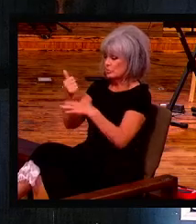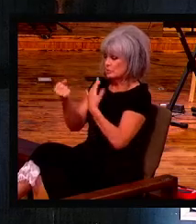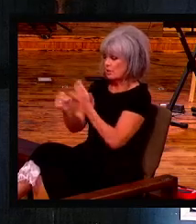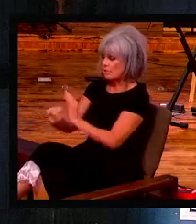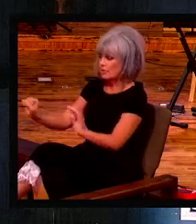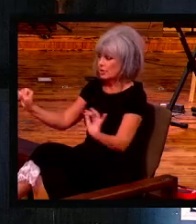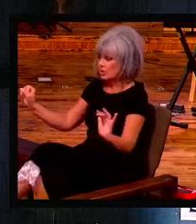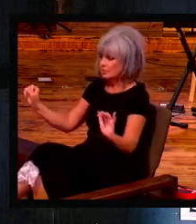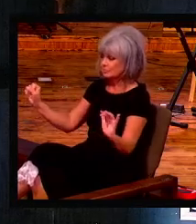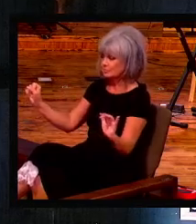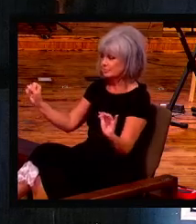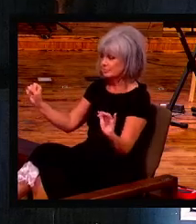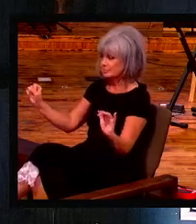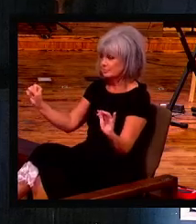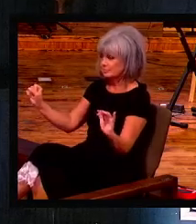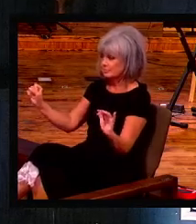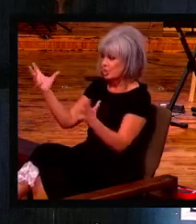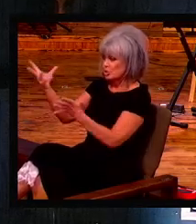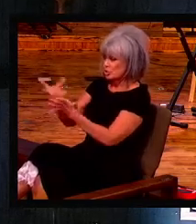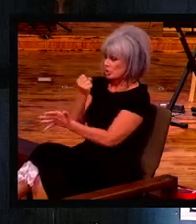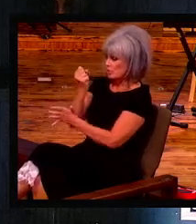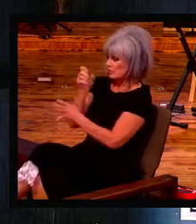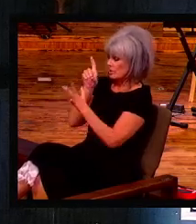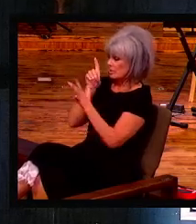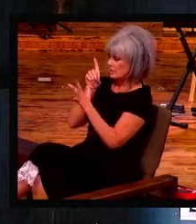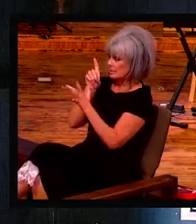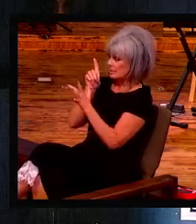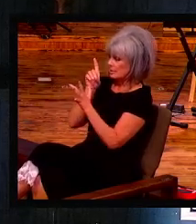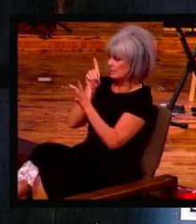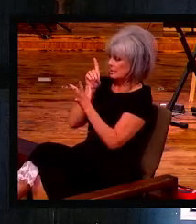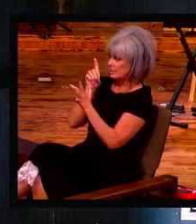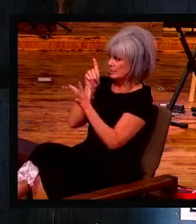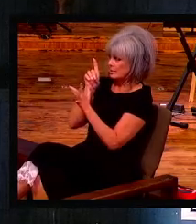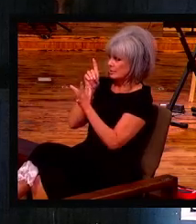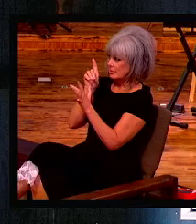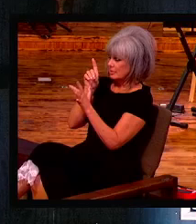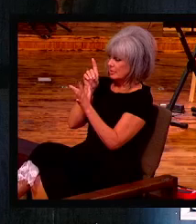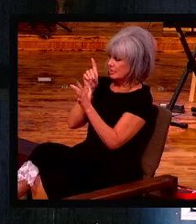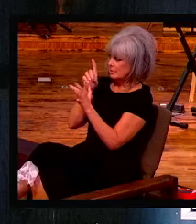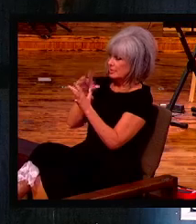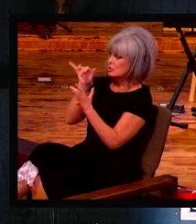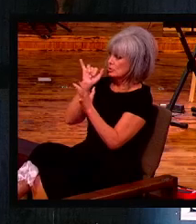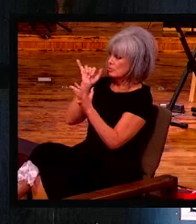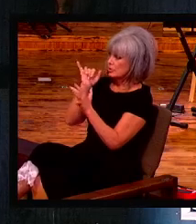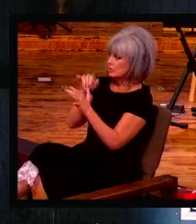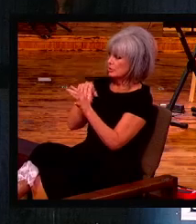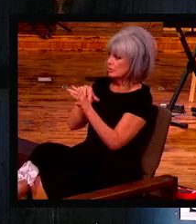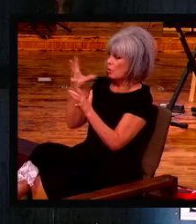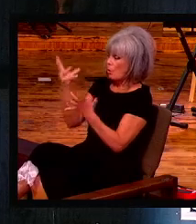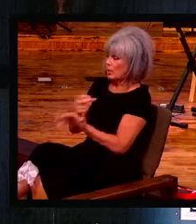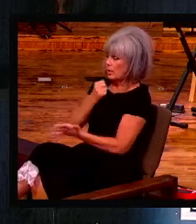destiny. That's what I made you to do, and I don't need the NFL to do it. All I need is a willing vessel.